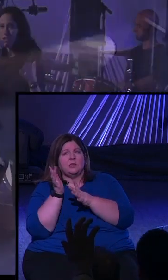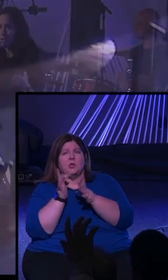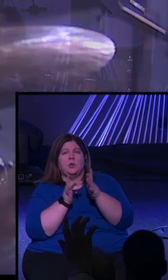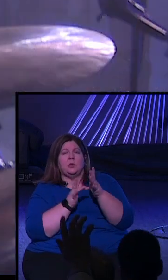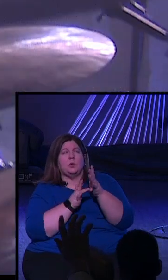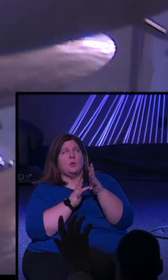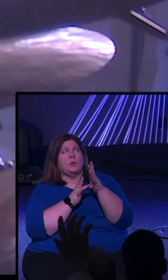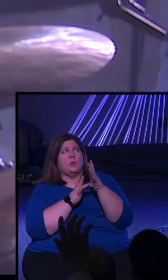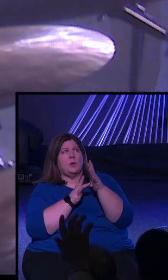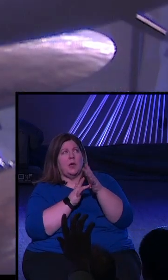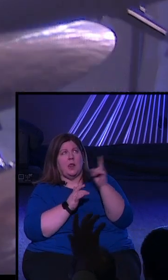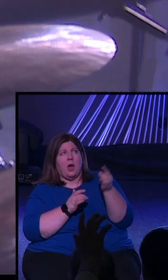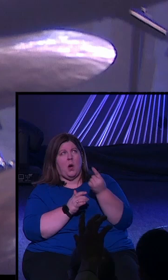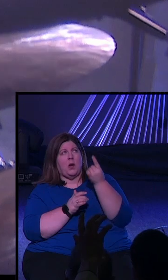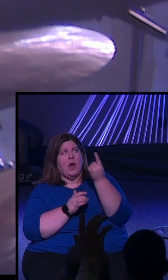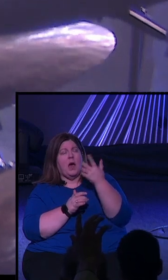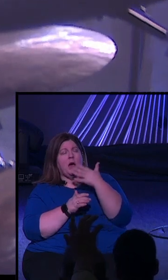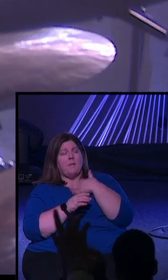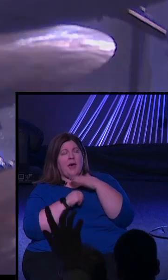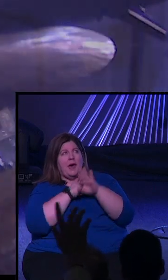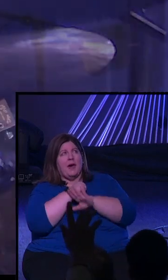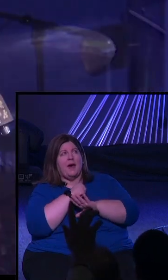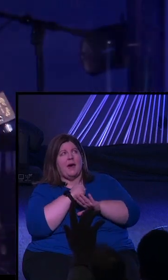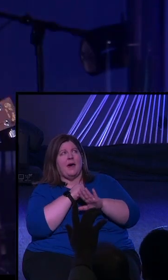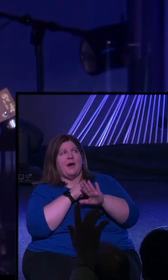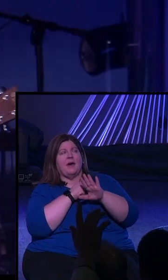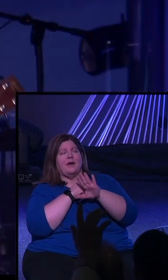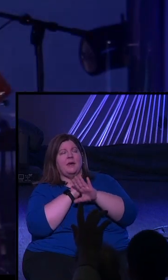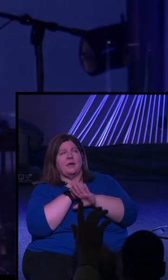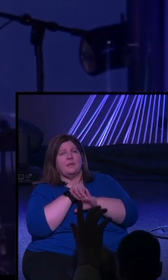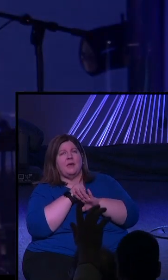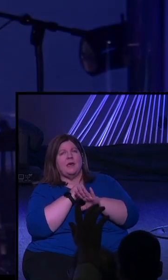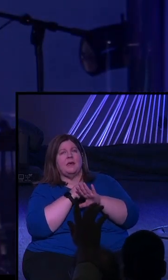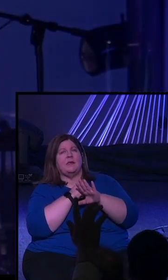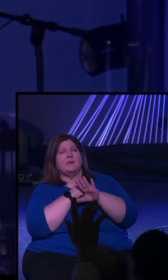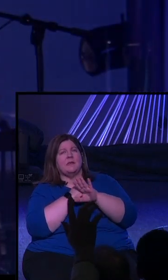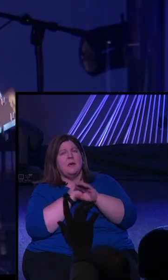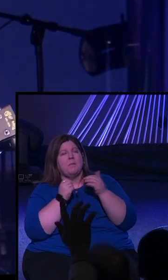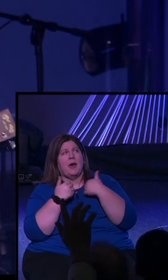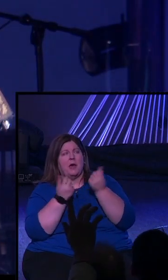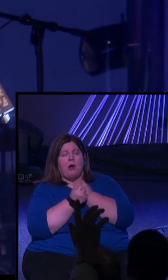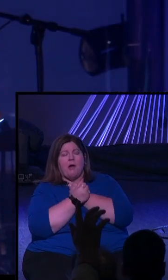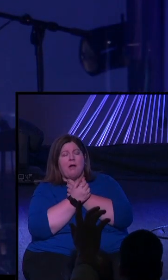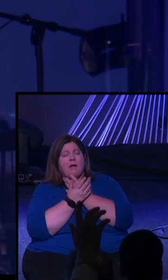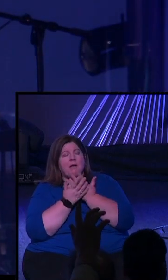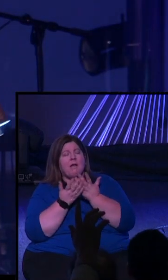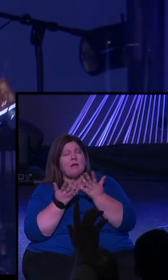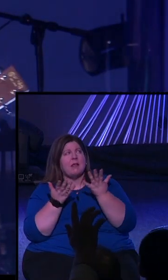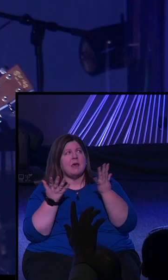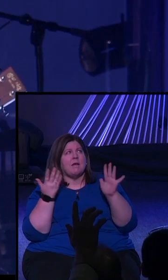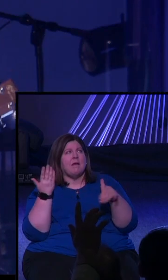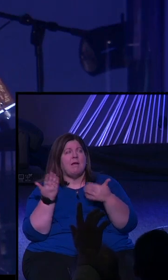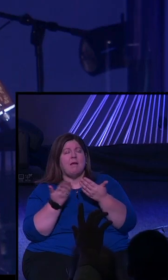Jesus, you alone are my hiding place, my